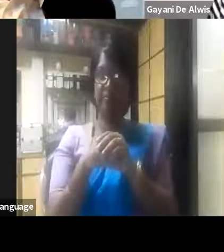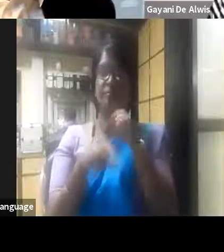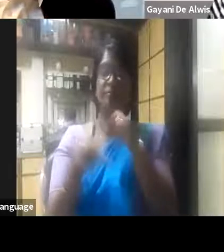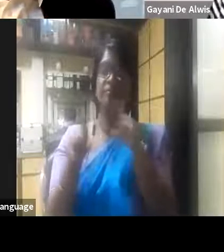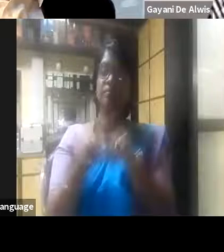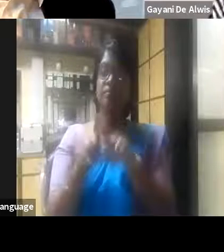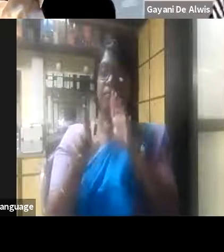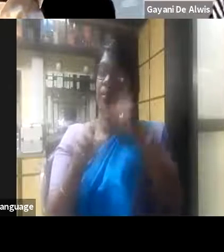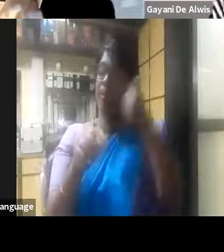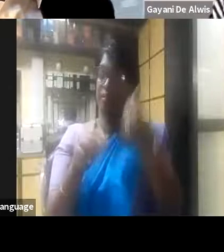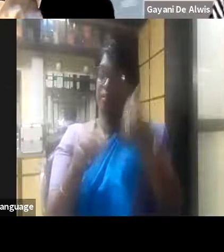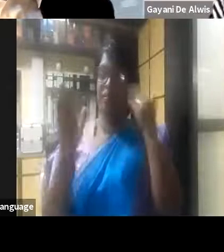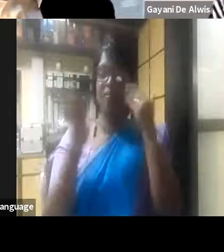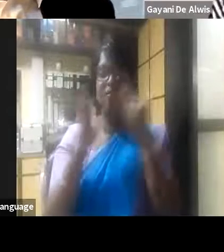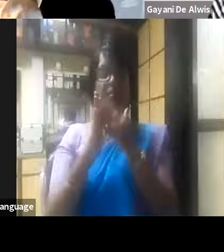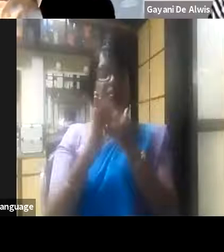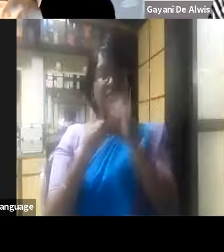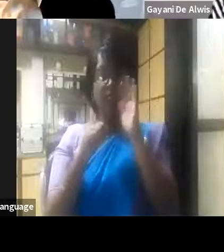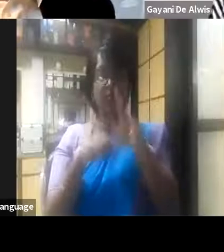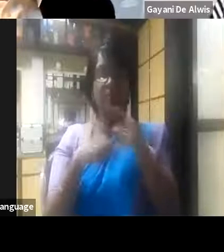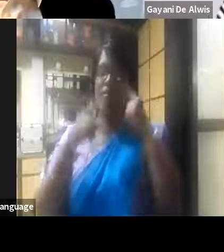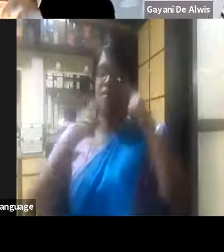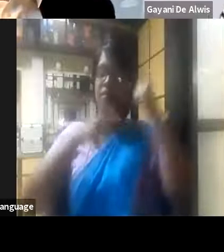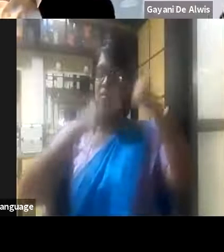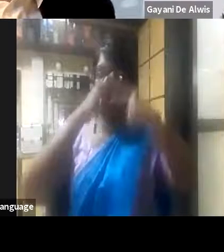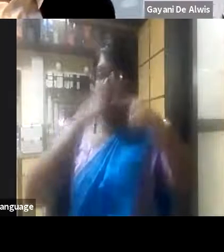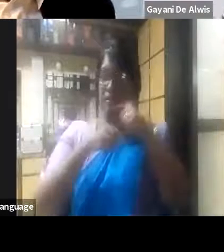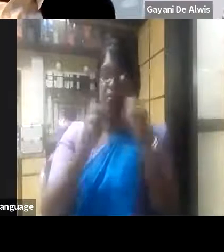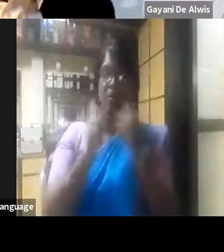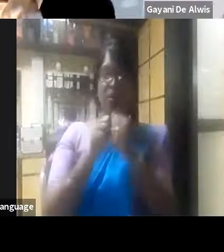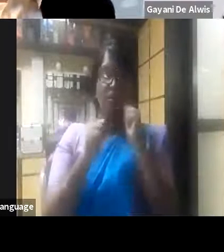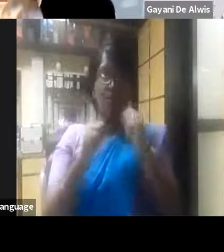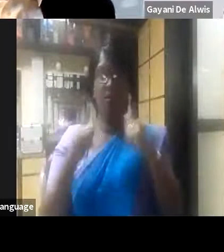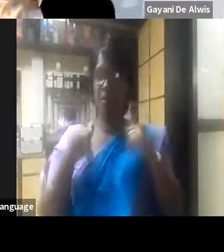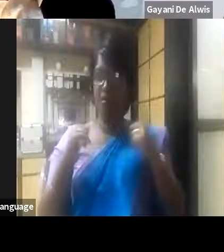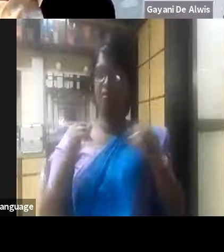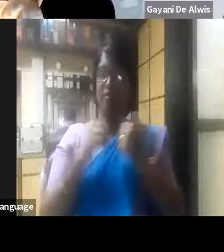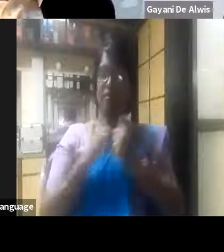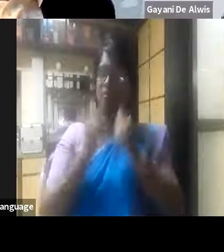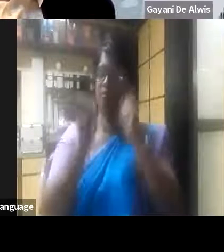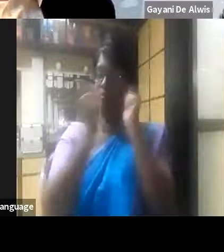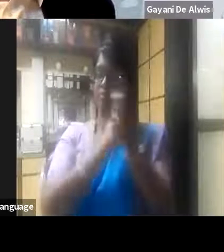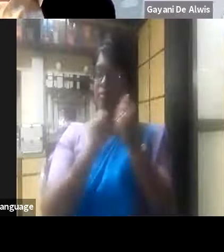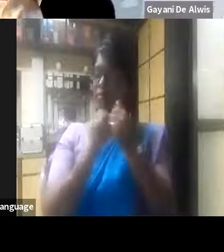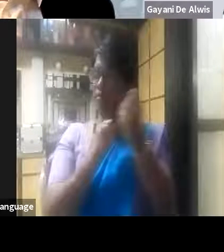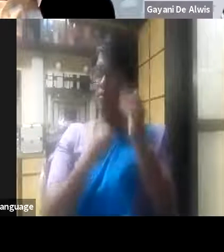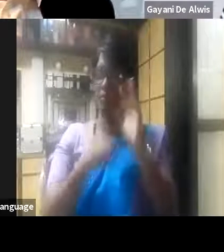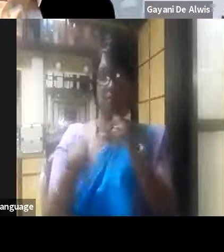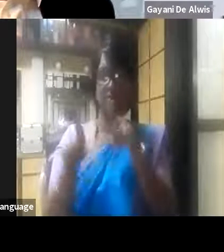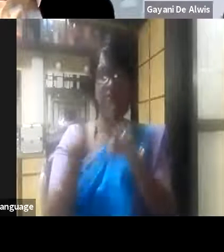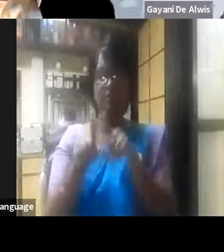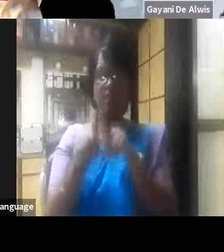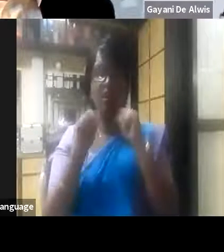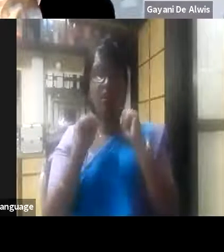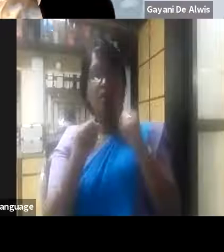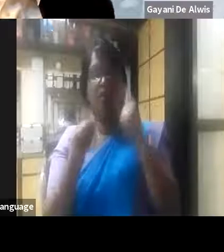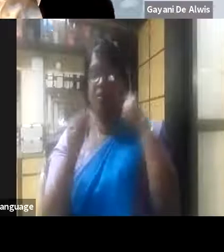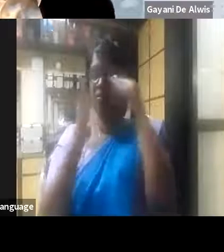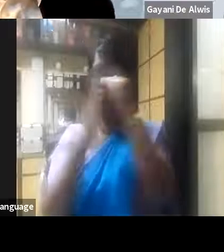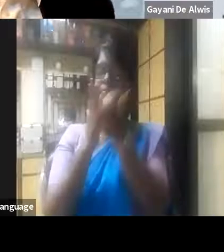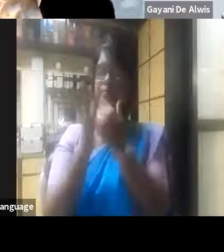to know and predict what will be the future of supply chain and how should we shape our